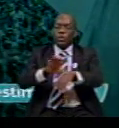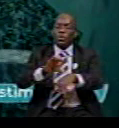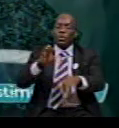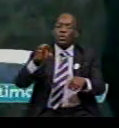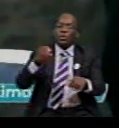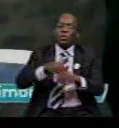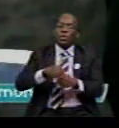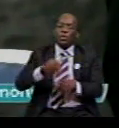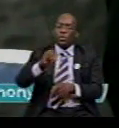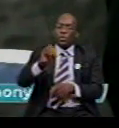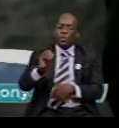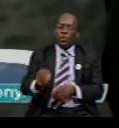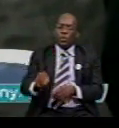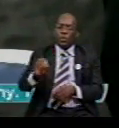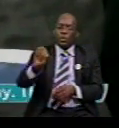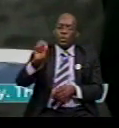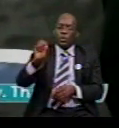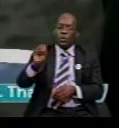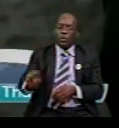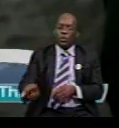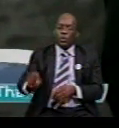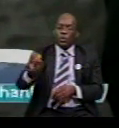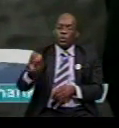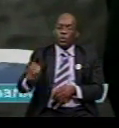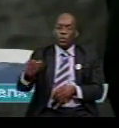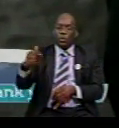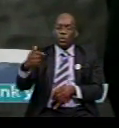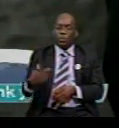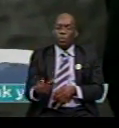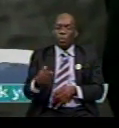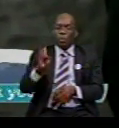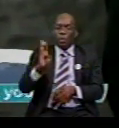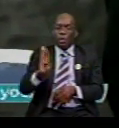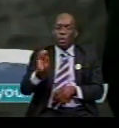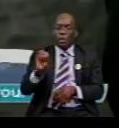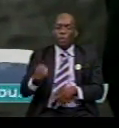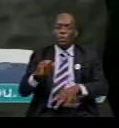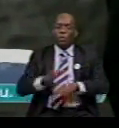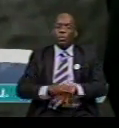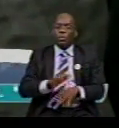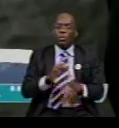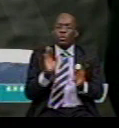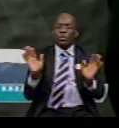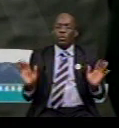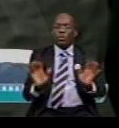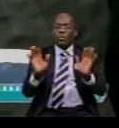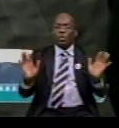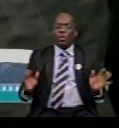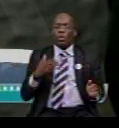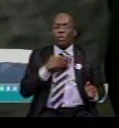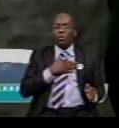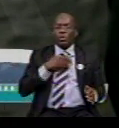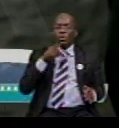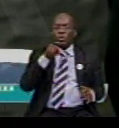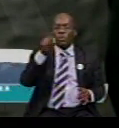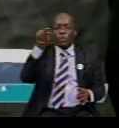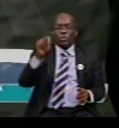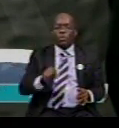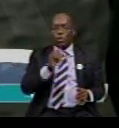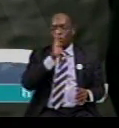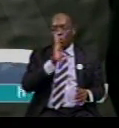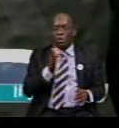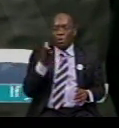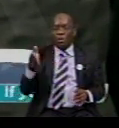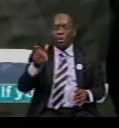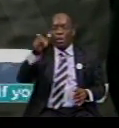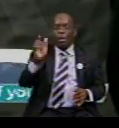all the regional headquarter churches on Sunday. Please, you must be there. God bless